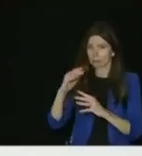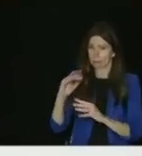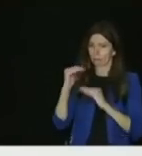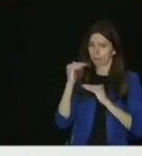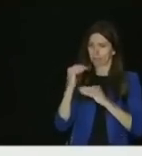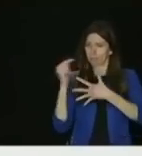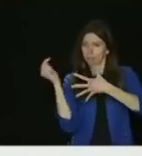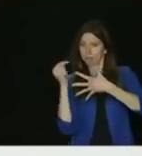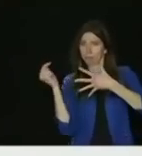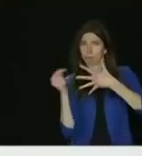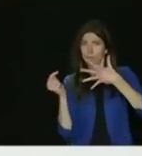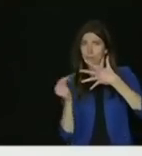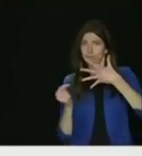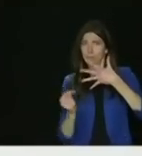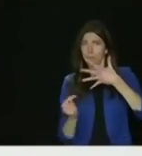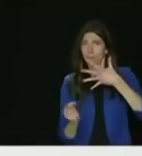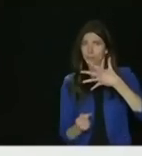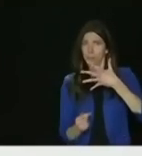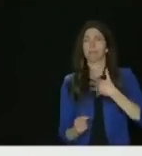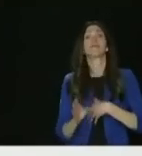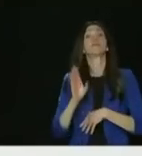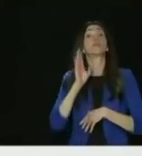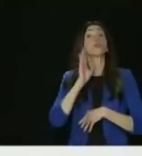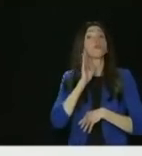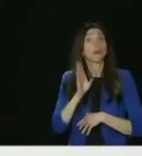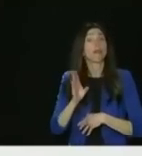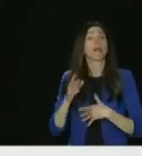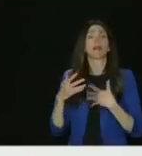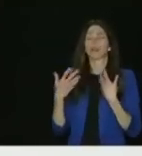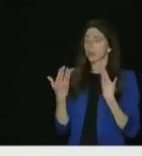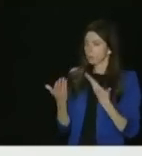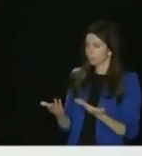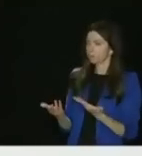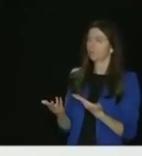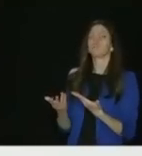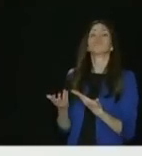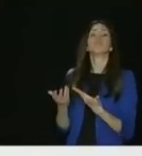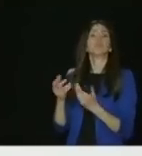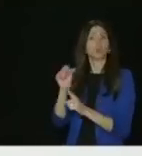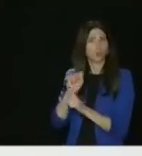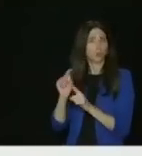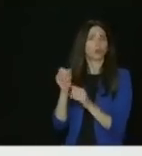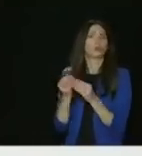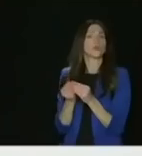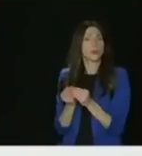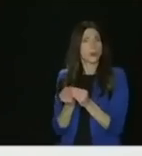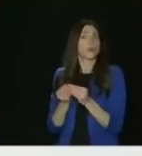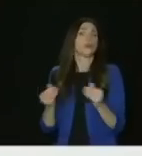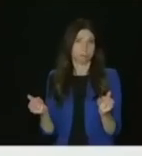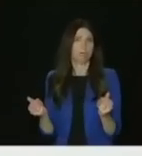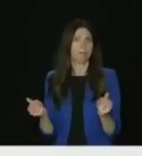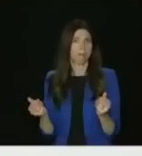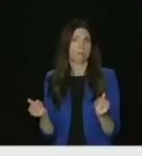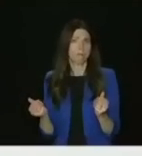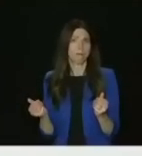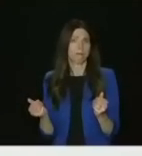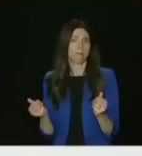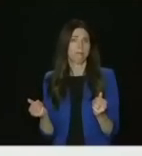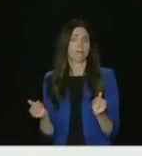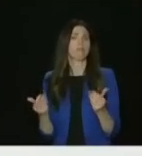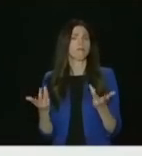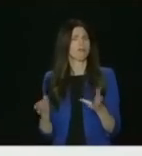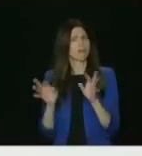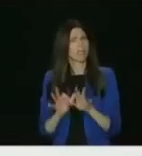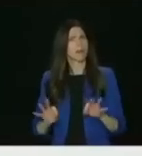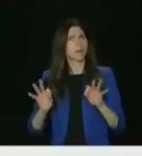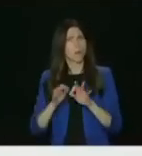powers that will allow us to get through these blockades and occupations and get back to the business